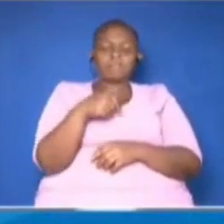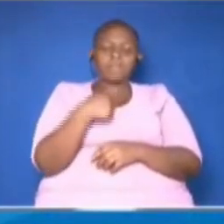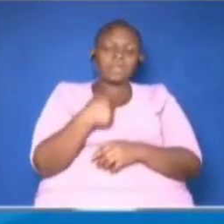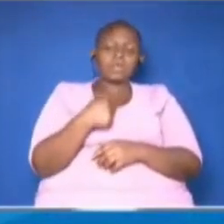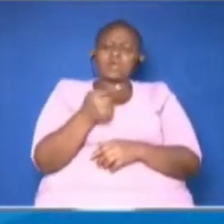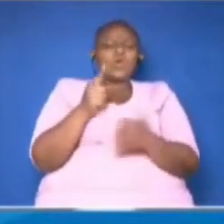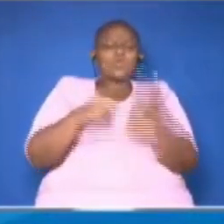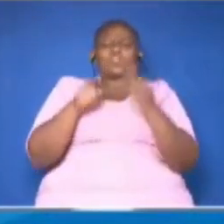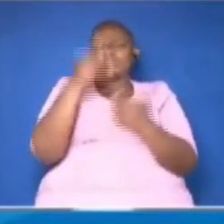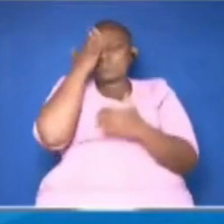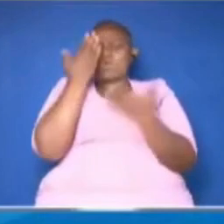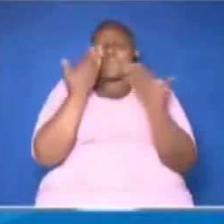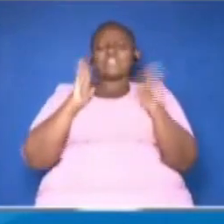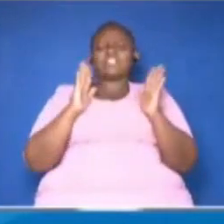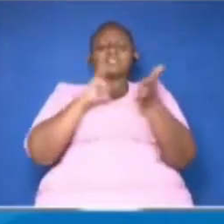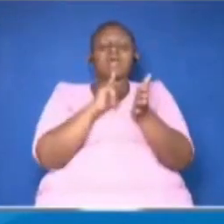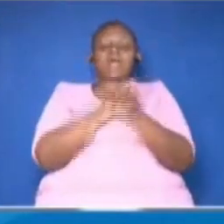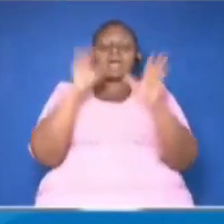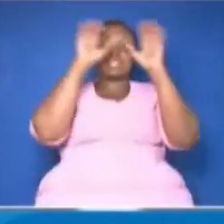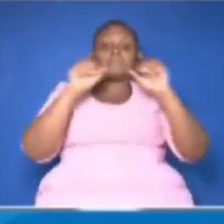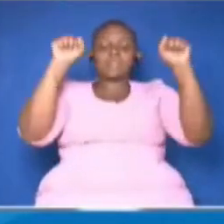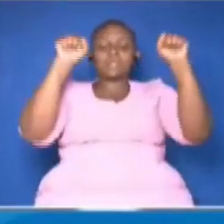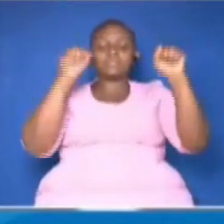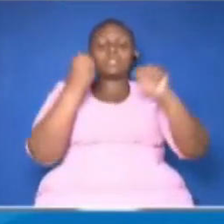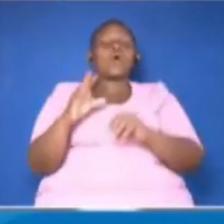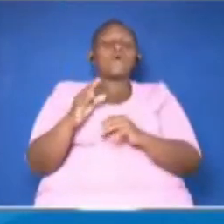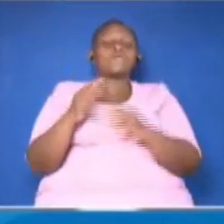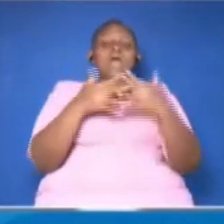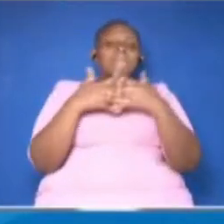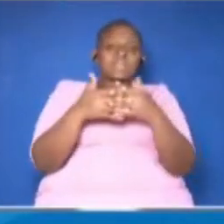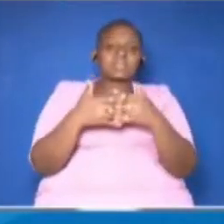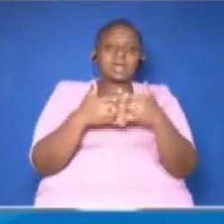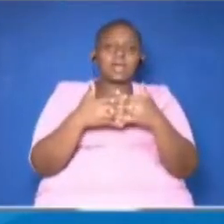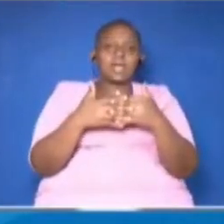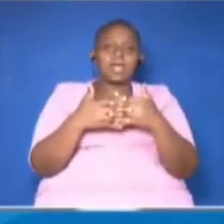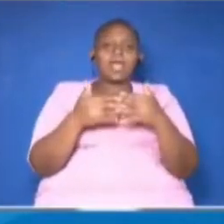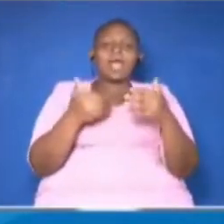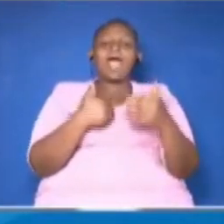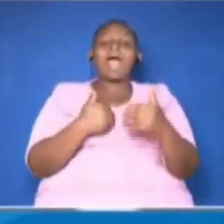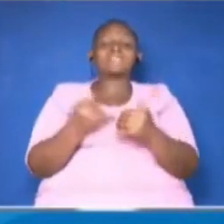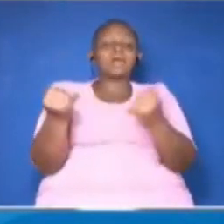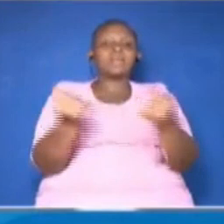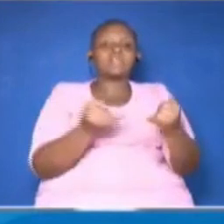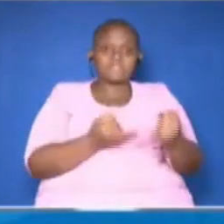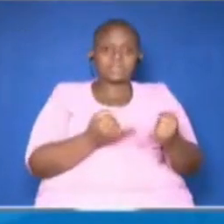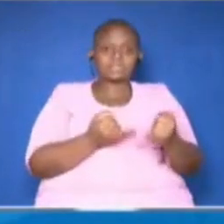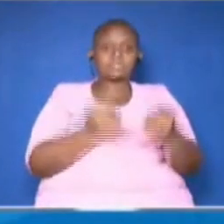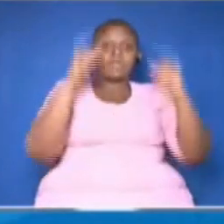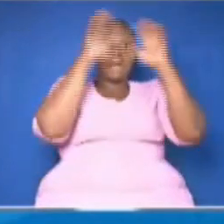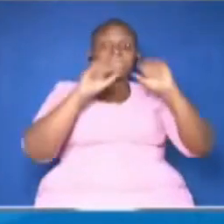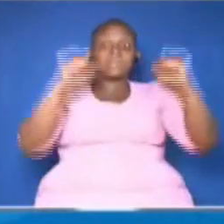know, that the president of the US has invited the president of